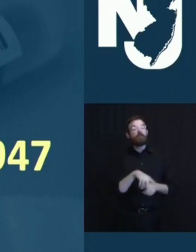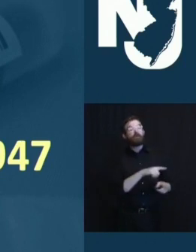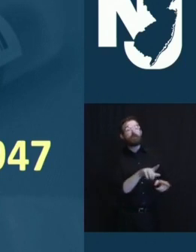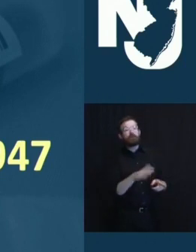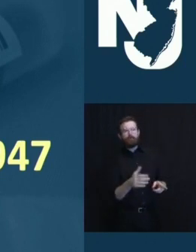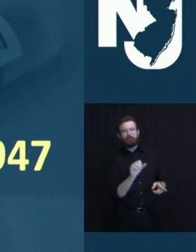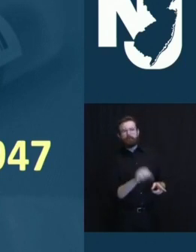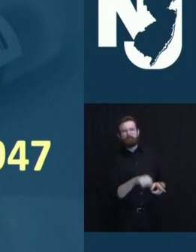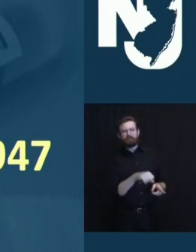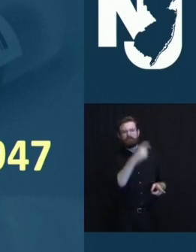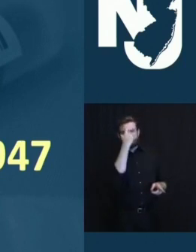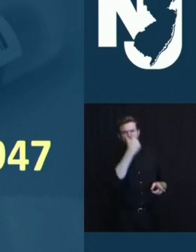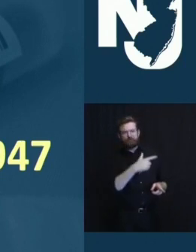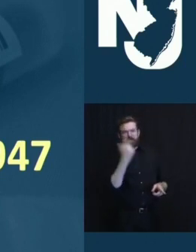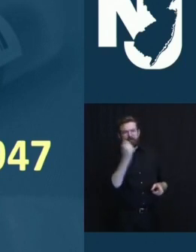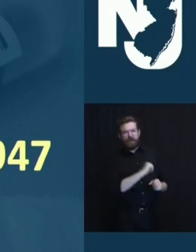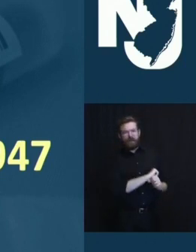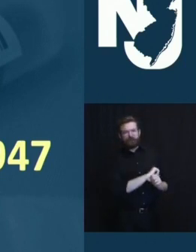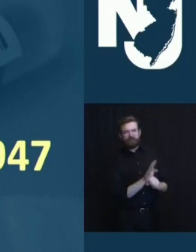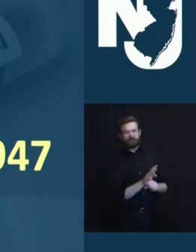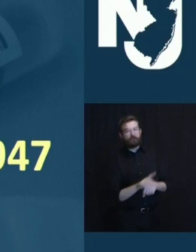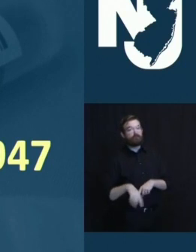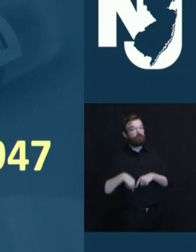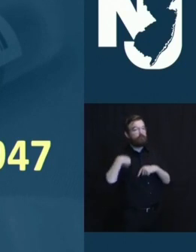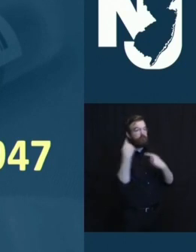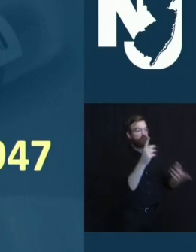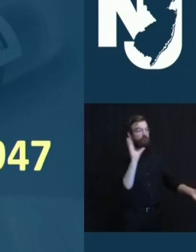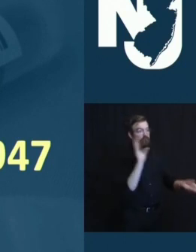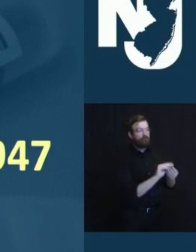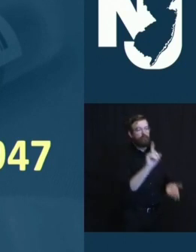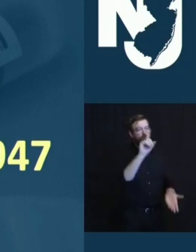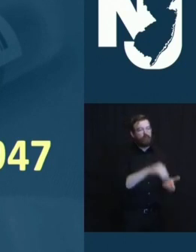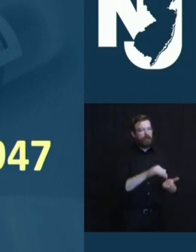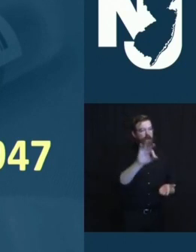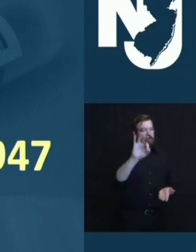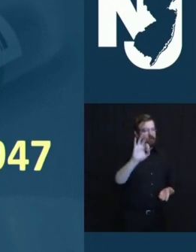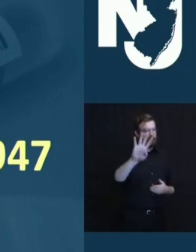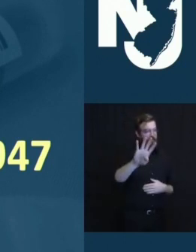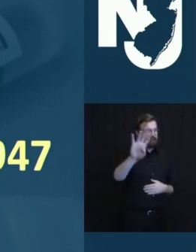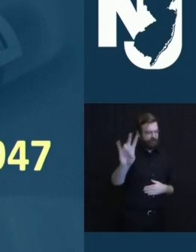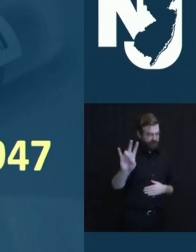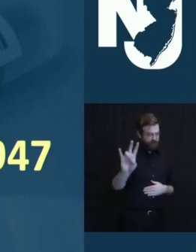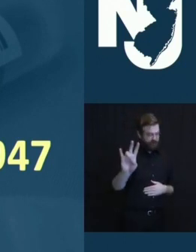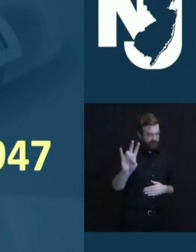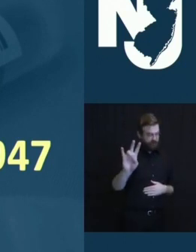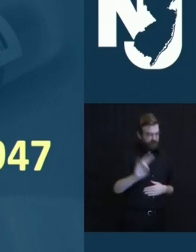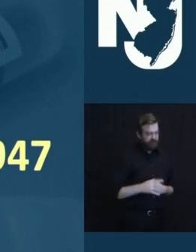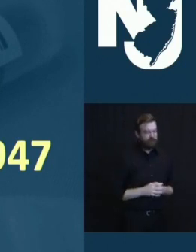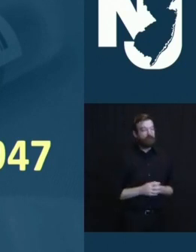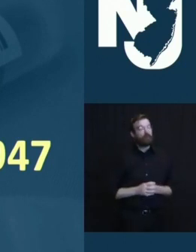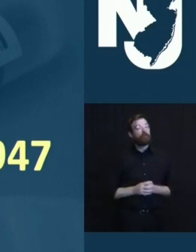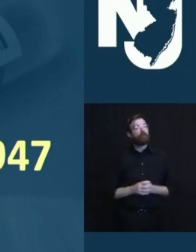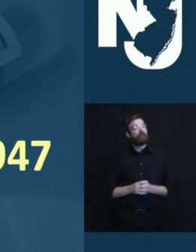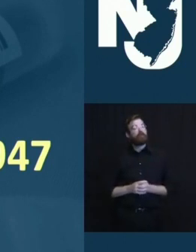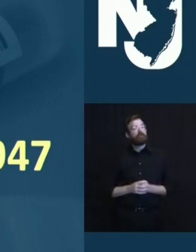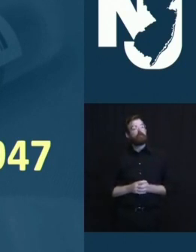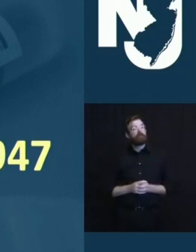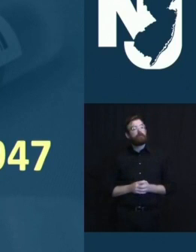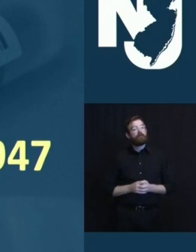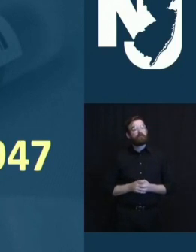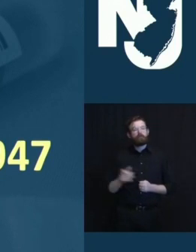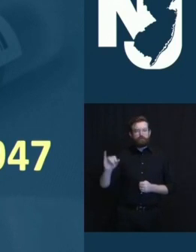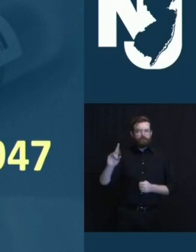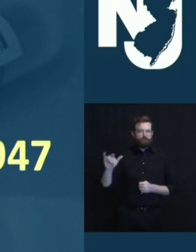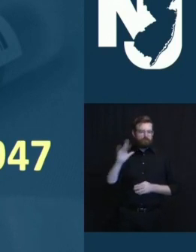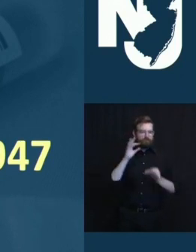1,947. Judy will give some more color on the new deaths, but I want to repeat something we said on Wednesday. This is not 31 people